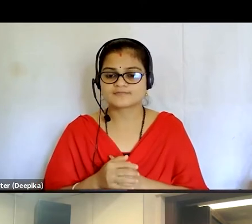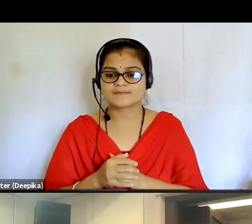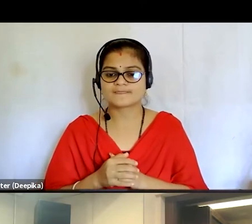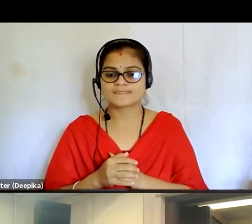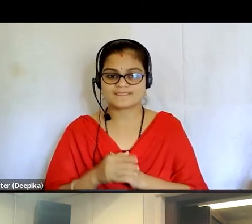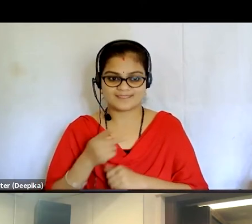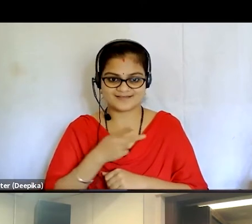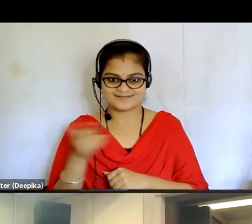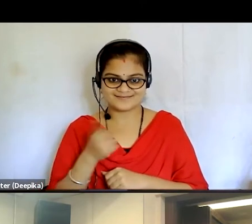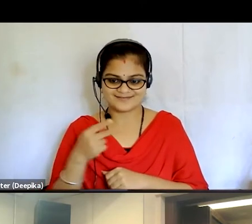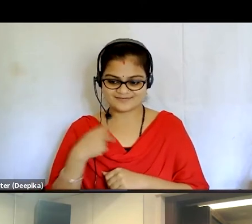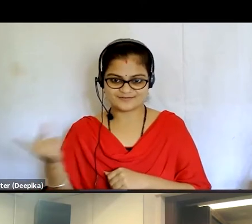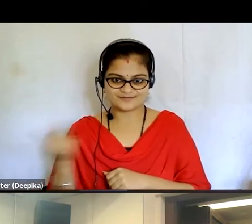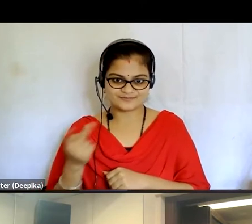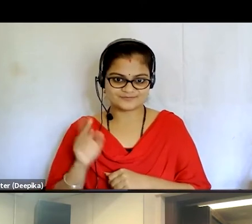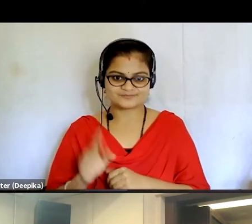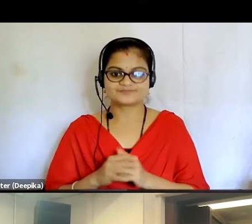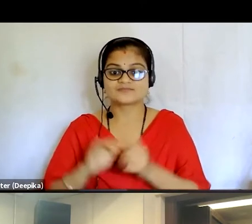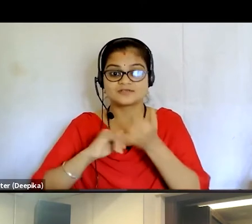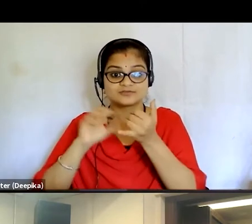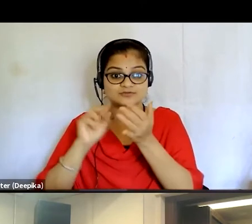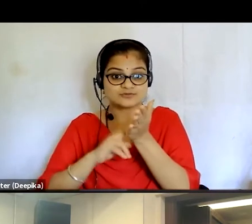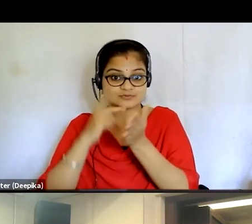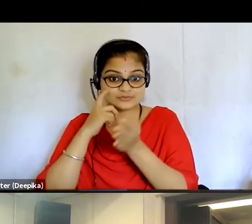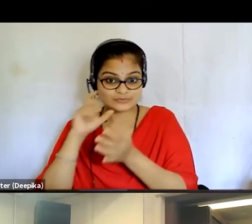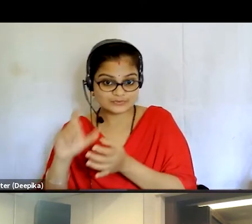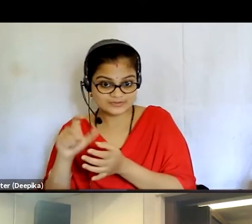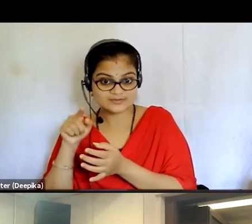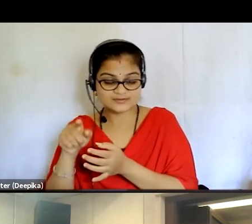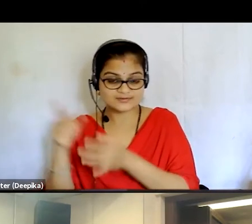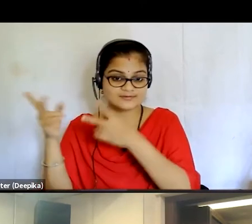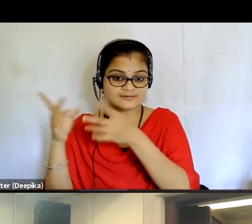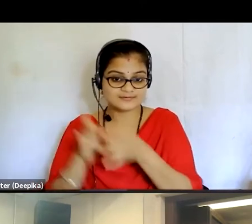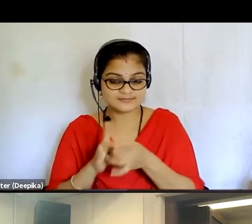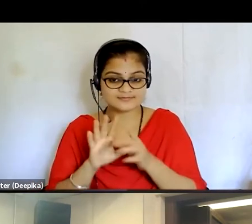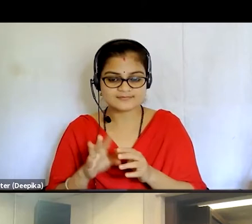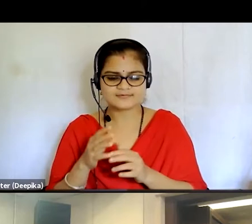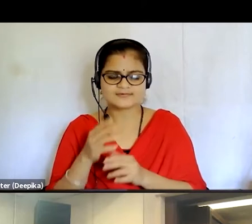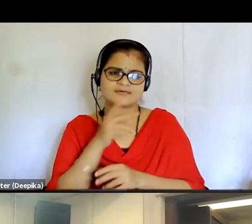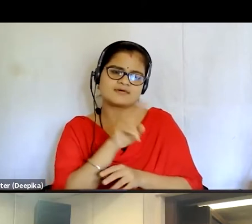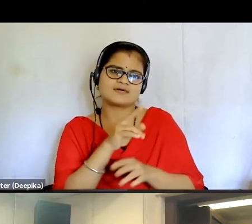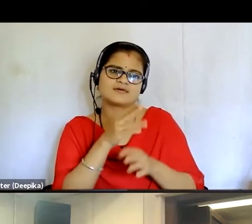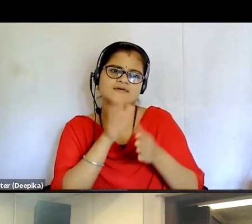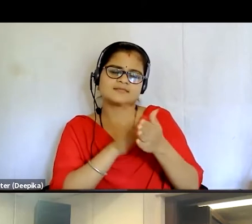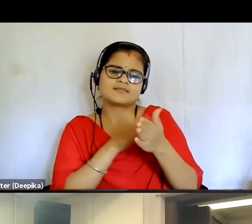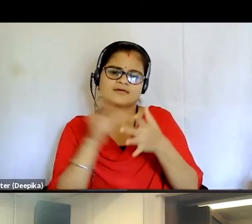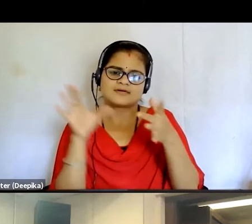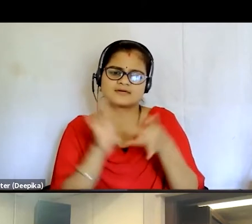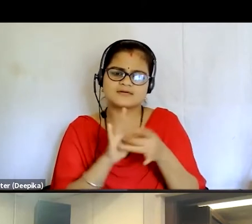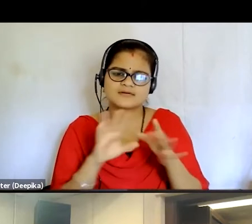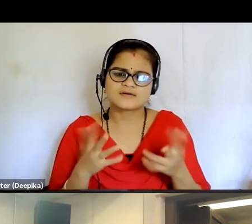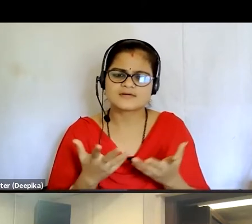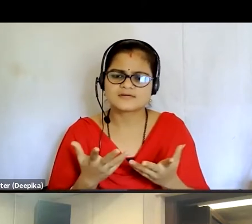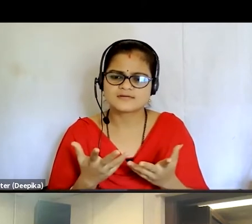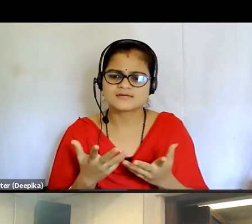when we were asked to do a sonic interpretation of the six artworks, what we said